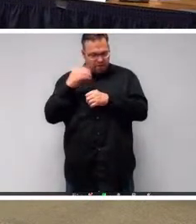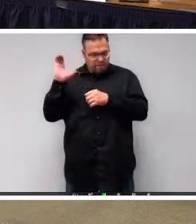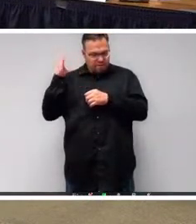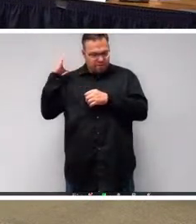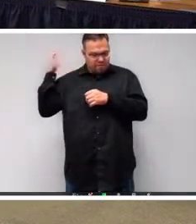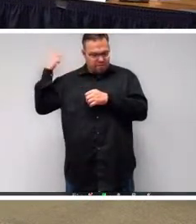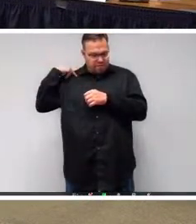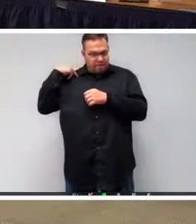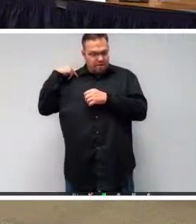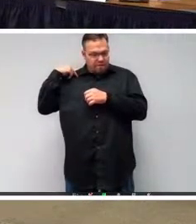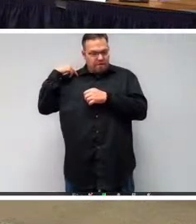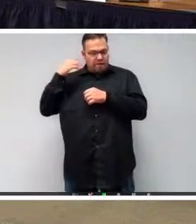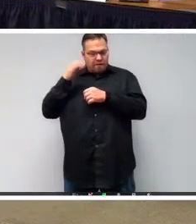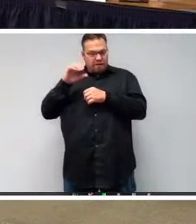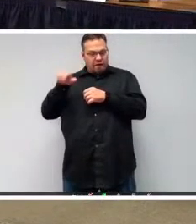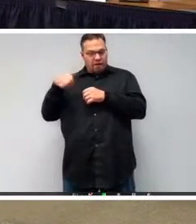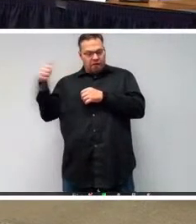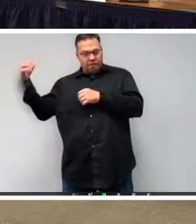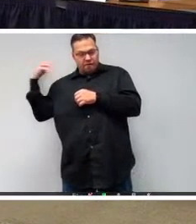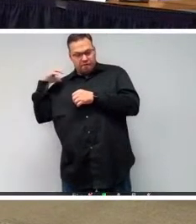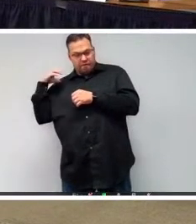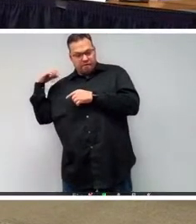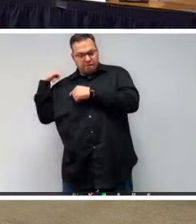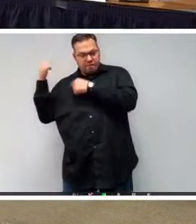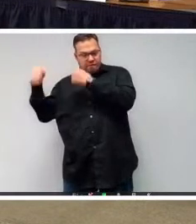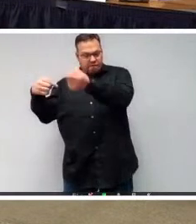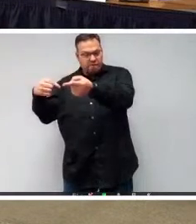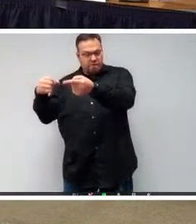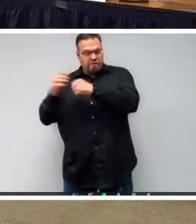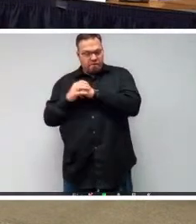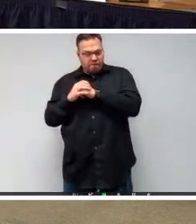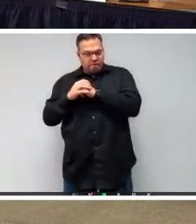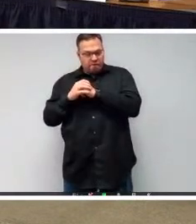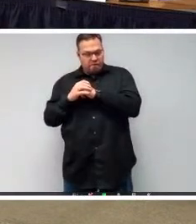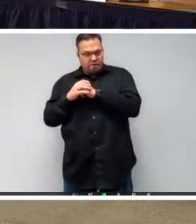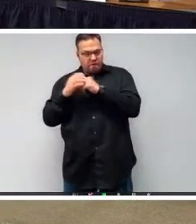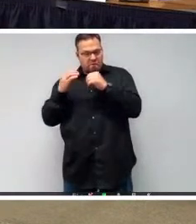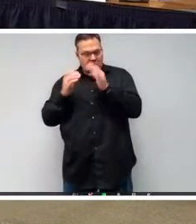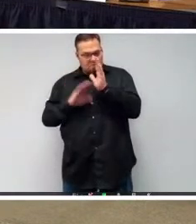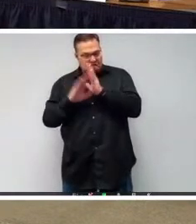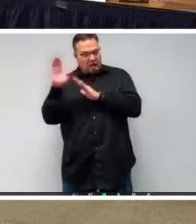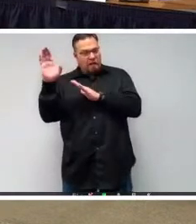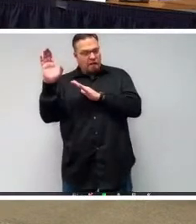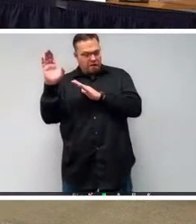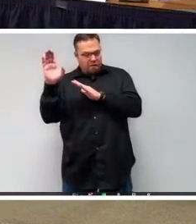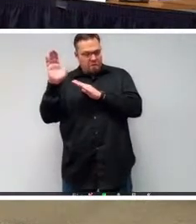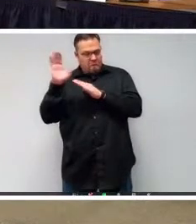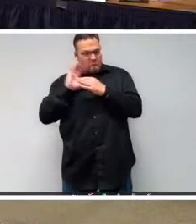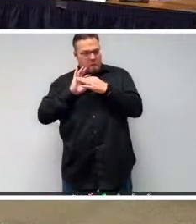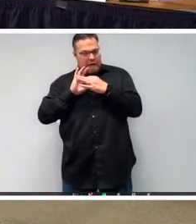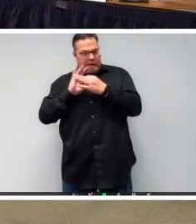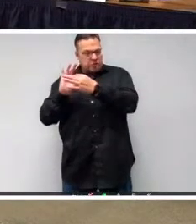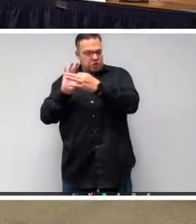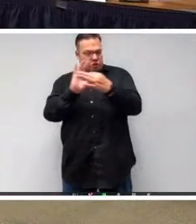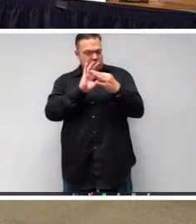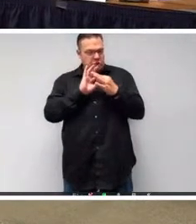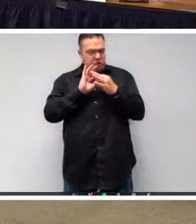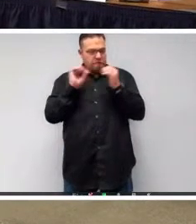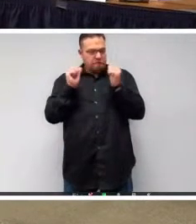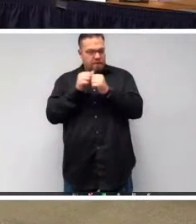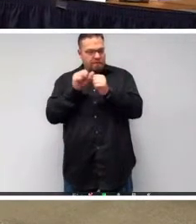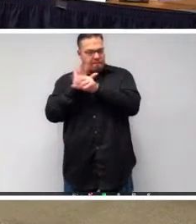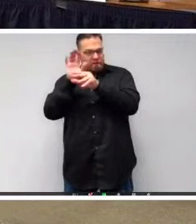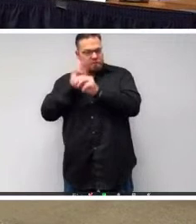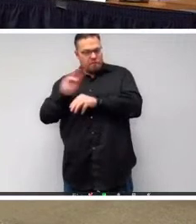way, and particularly Superintendent Perry, has developed relationships with Mountain West, as